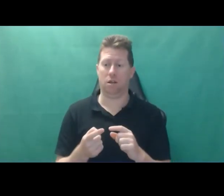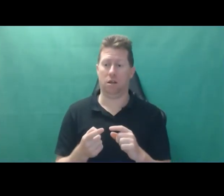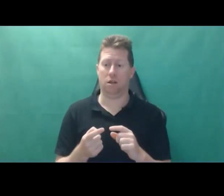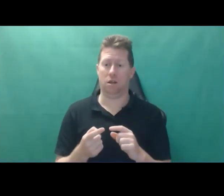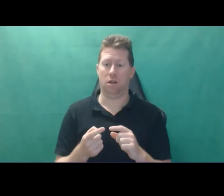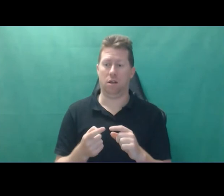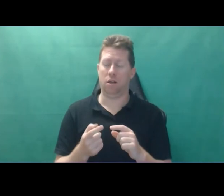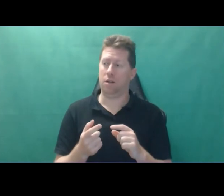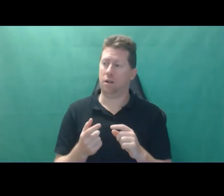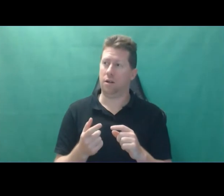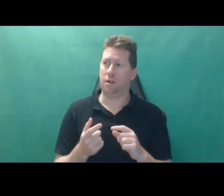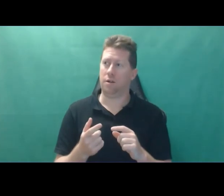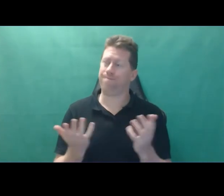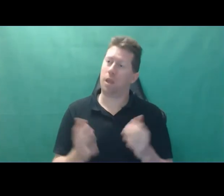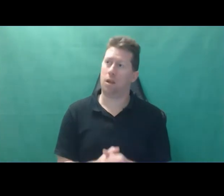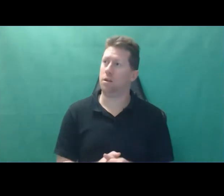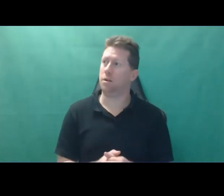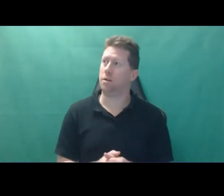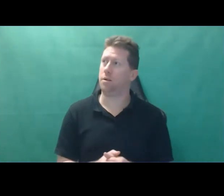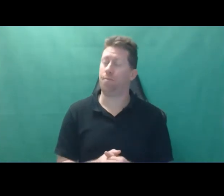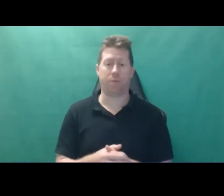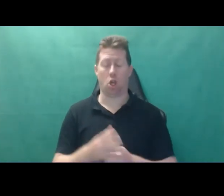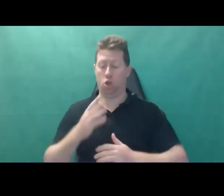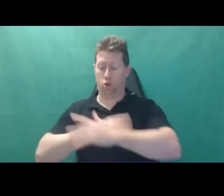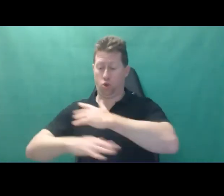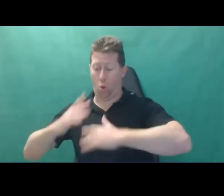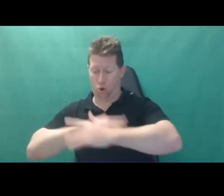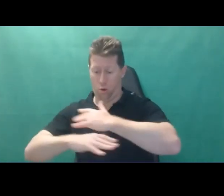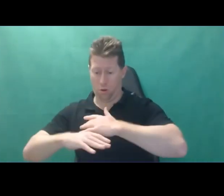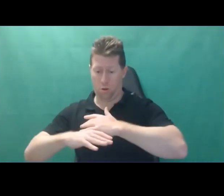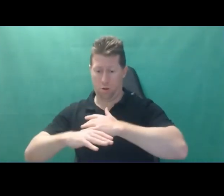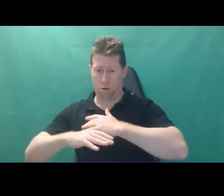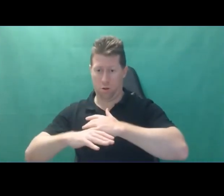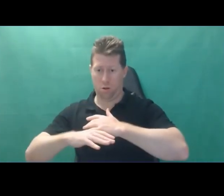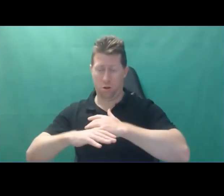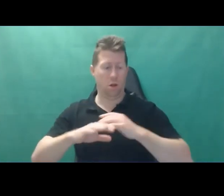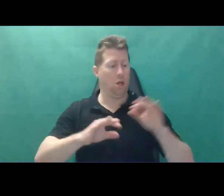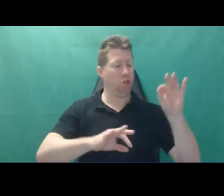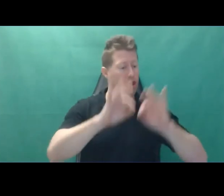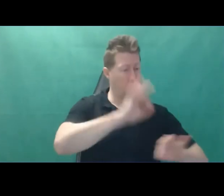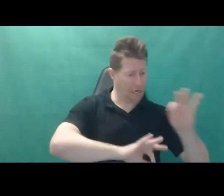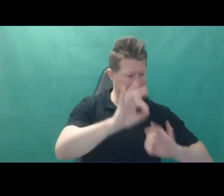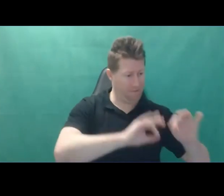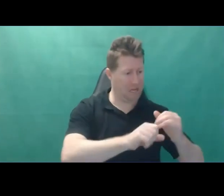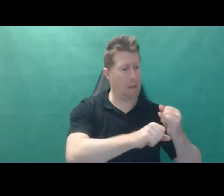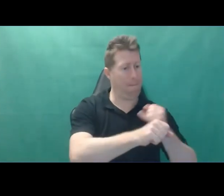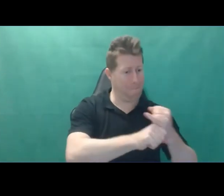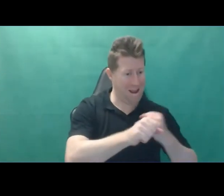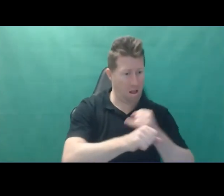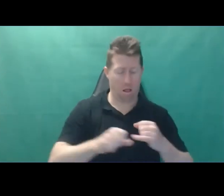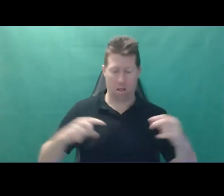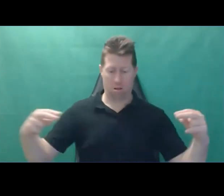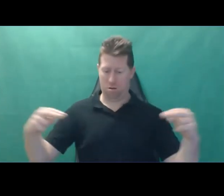there's got to be a balance between social constructionist and, and scientific medicalised views.